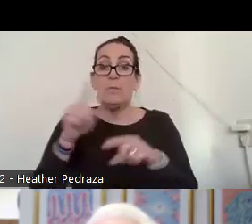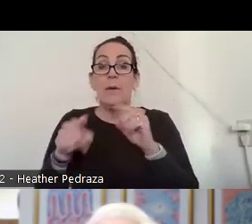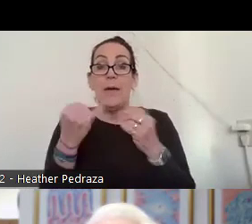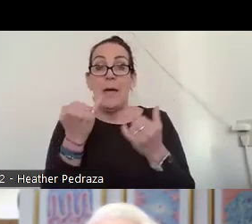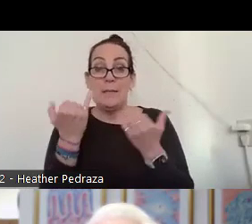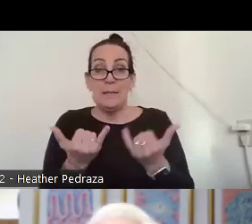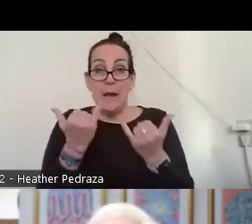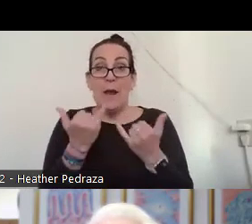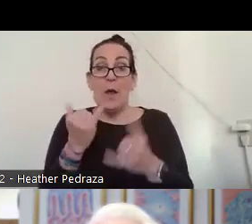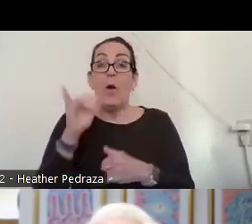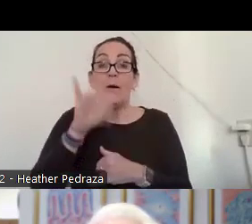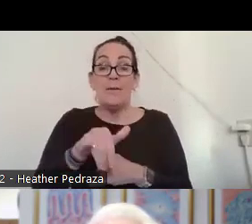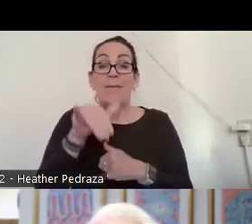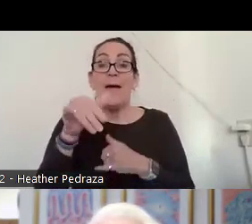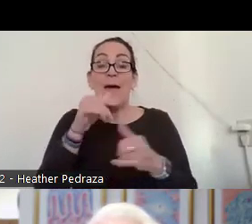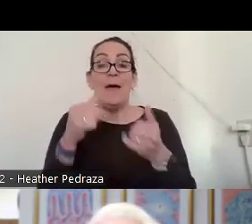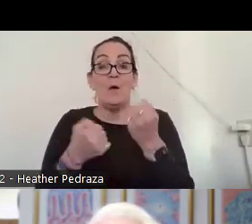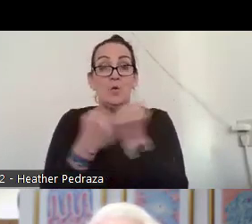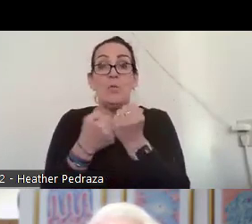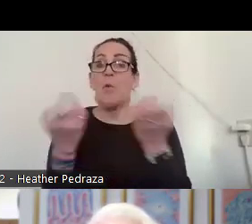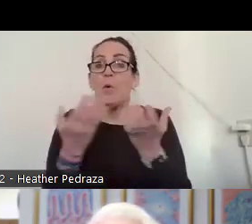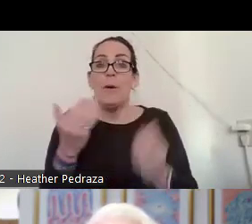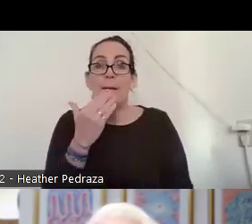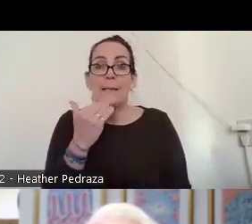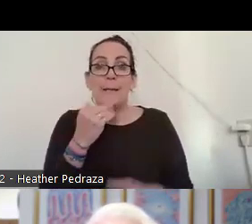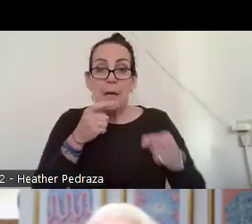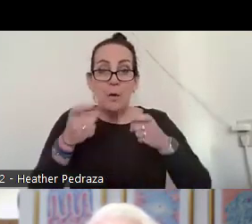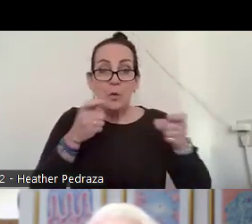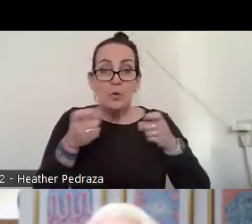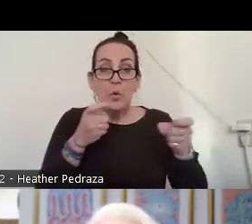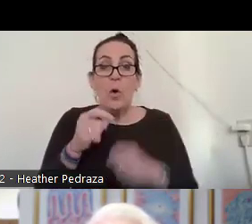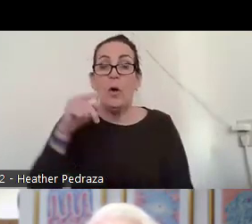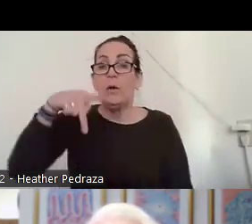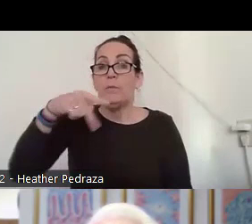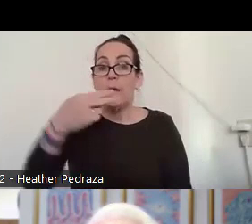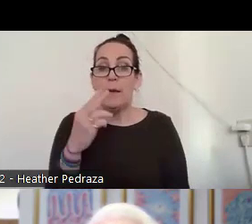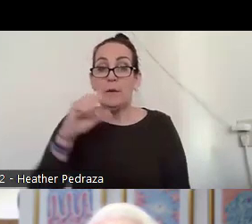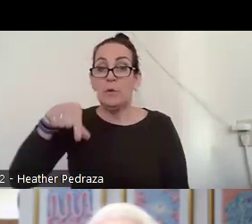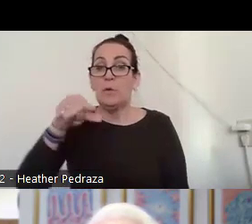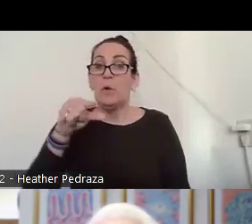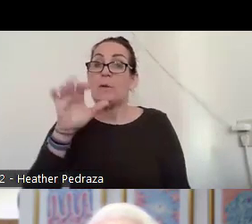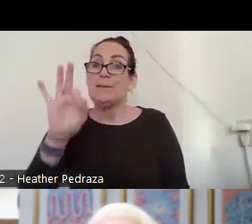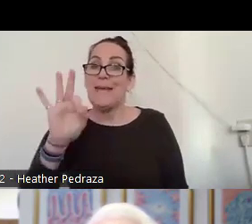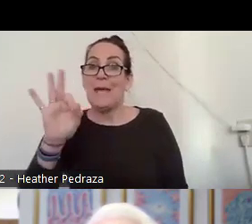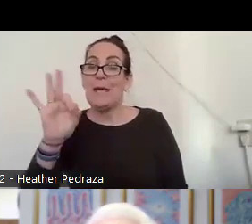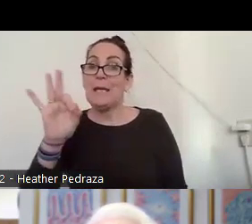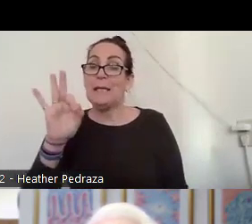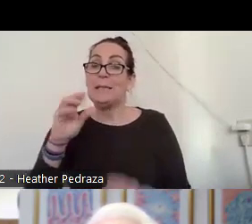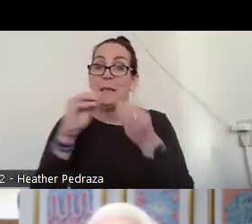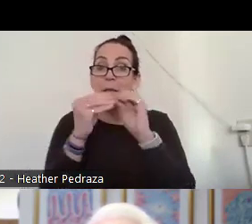is from diabetic control, things like PHQ-9 scores. We have not really pegged it